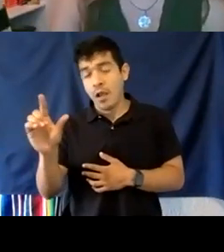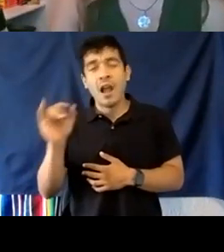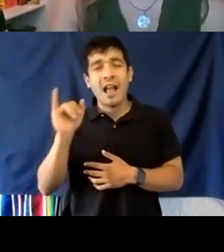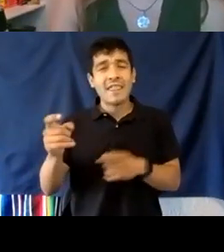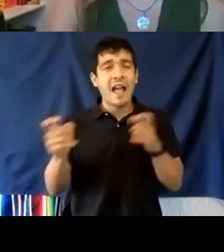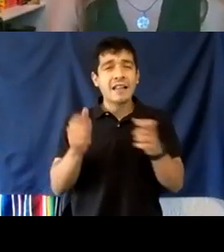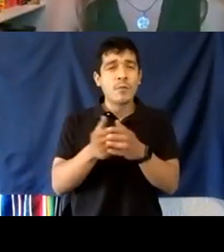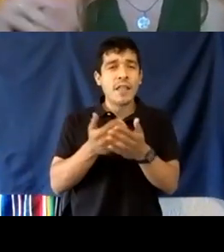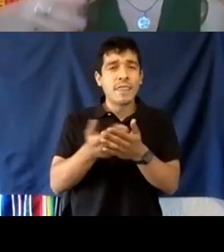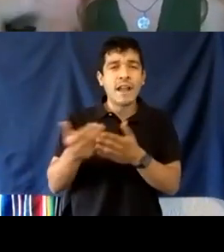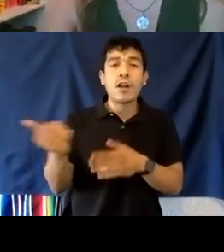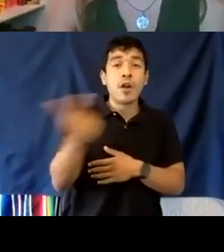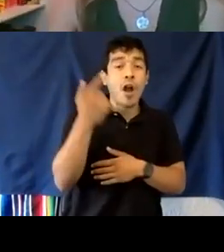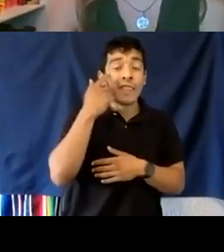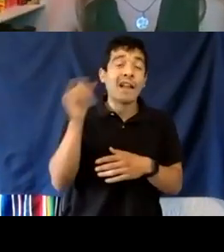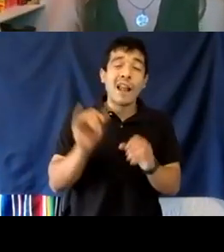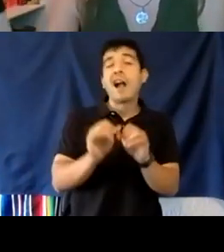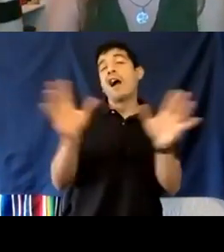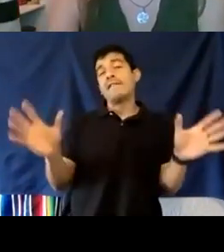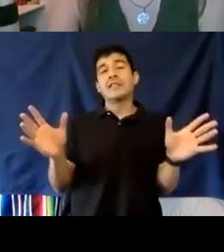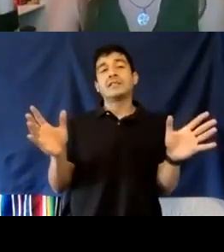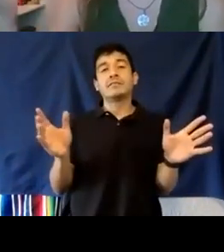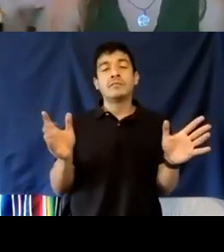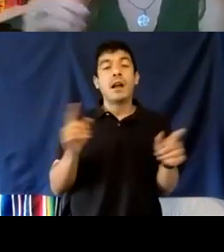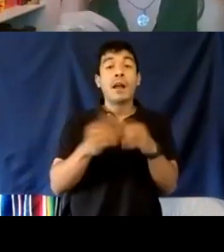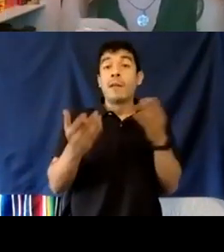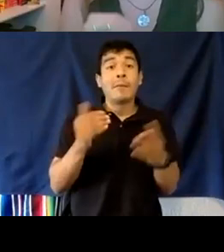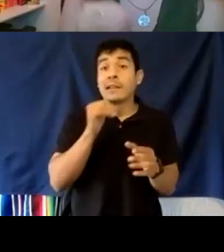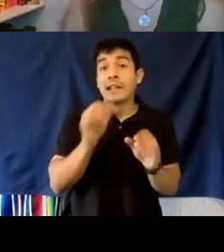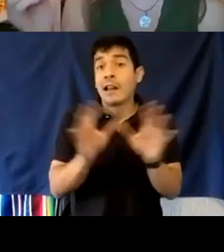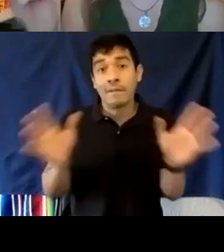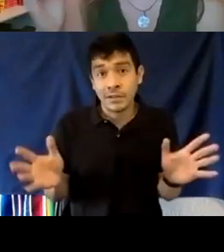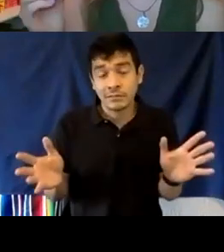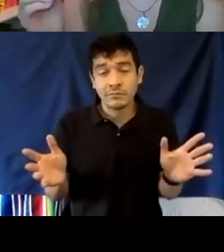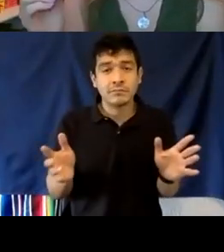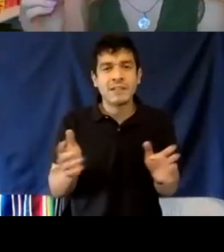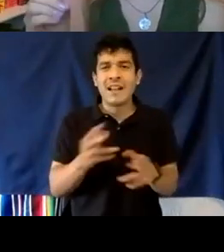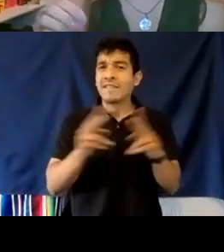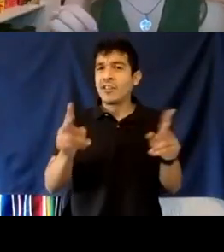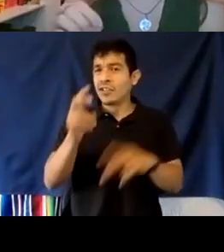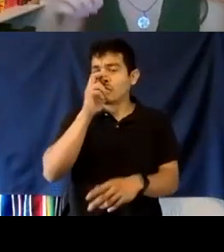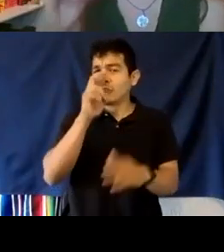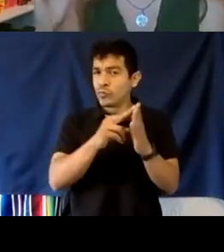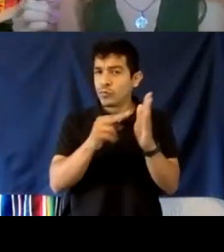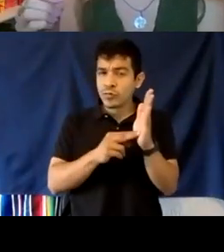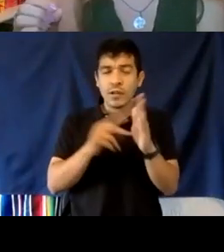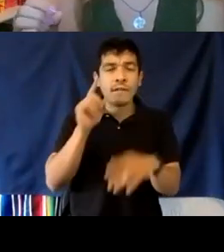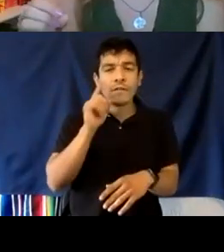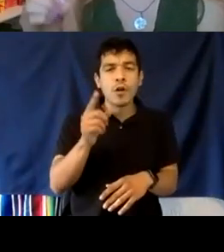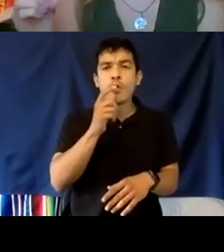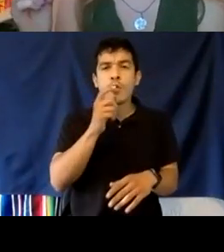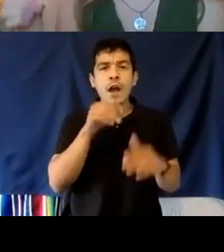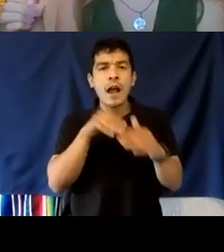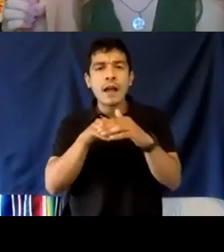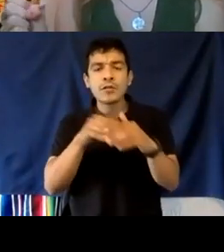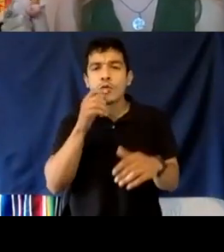you all might imagine to be obvious, like who, but maybe they're not obvious, right? There are very strict protocols for who accesses